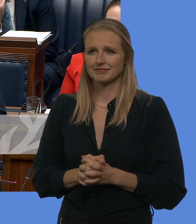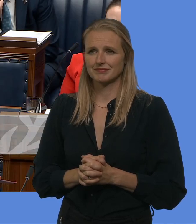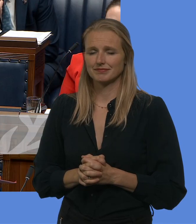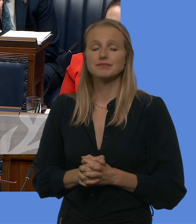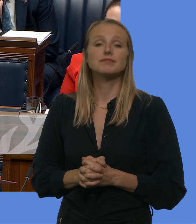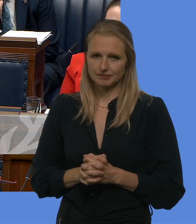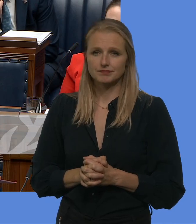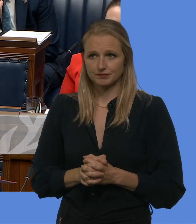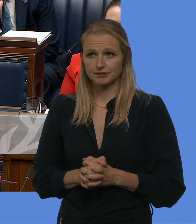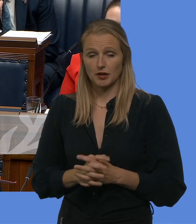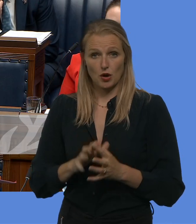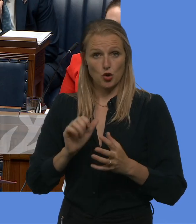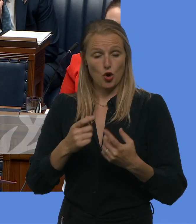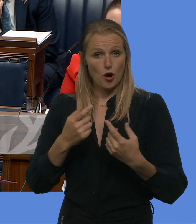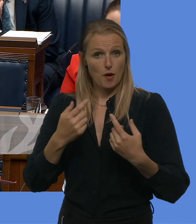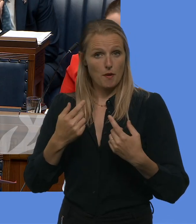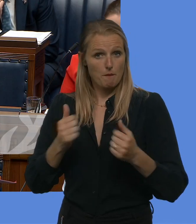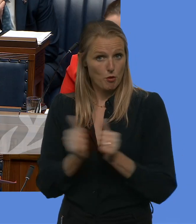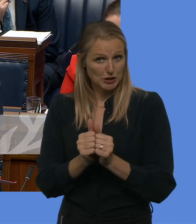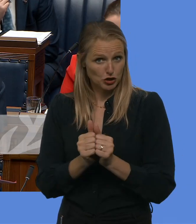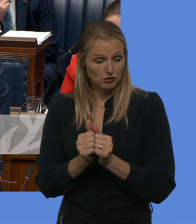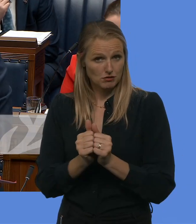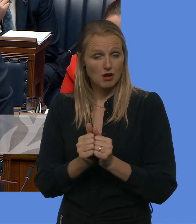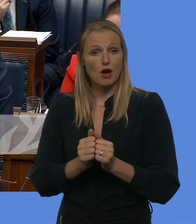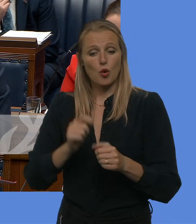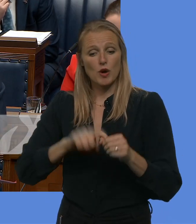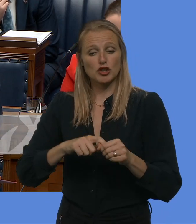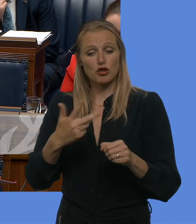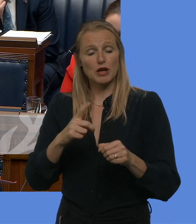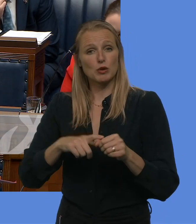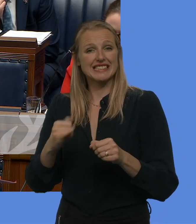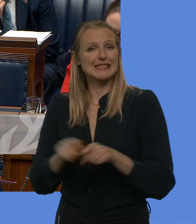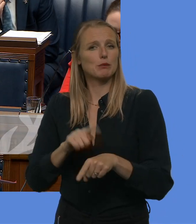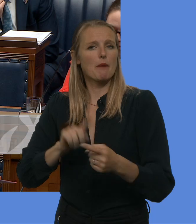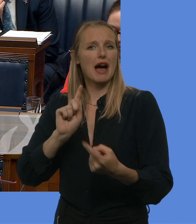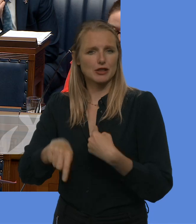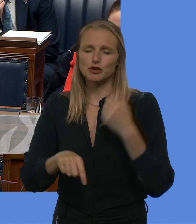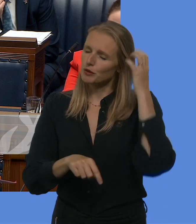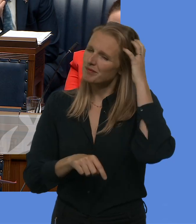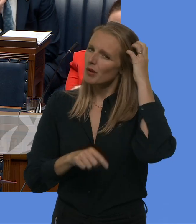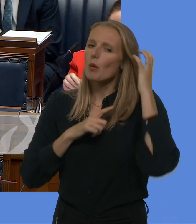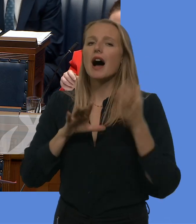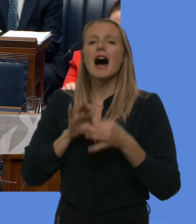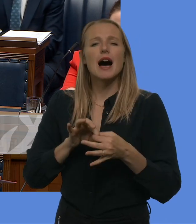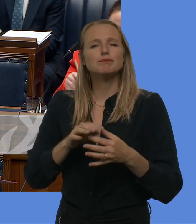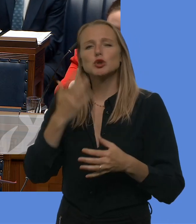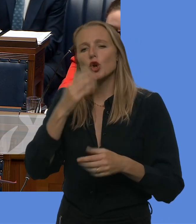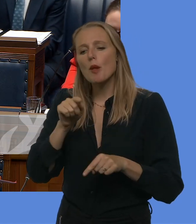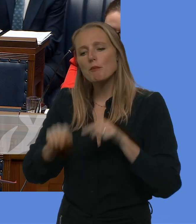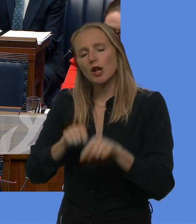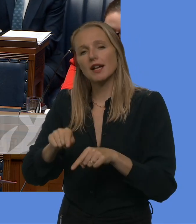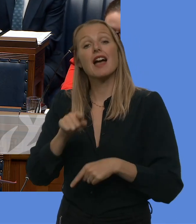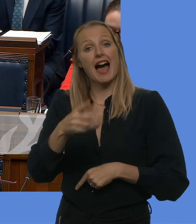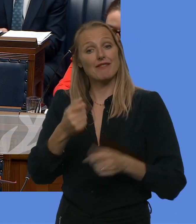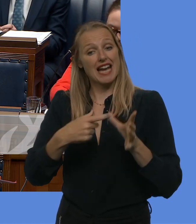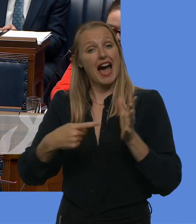Mr. Speaker, with your permission, I'll answer oral questions 3 and 6 together. The Addressing Bullying in Schools Act of